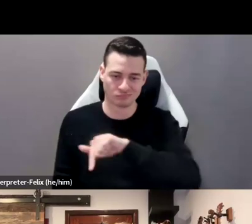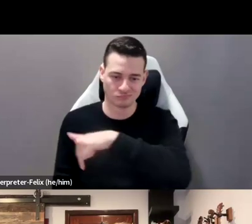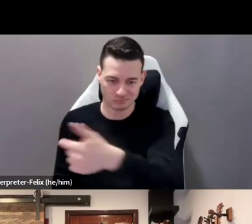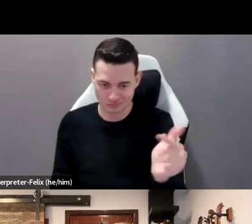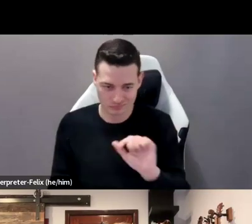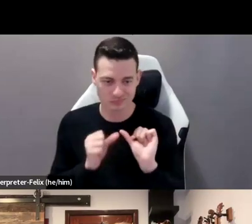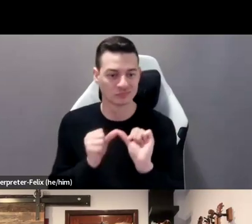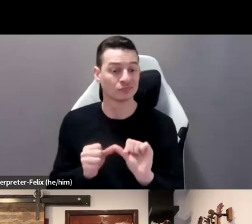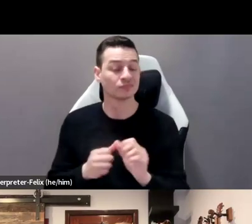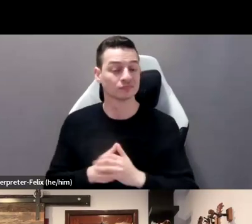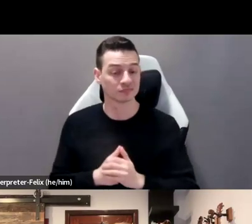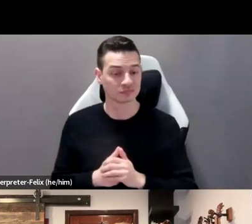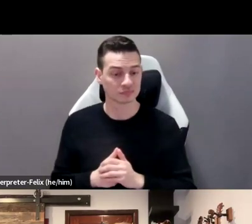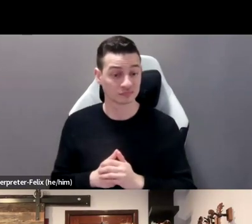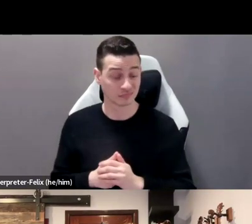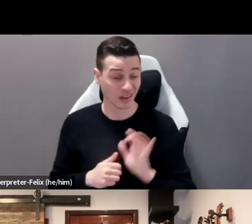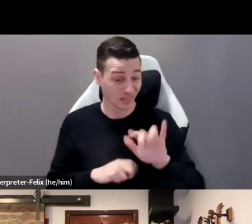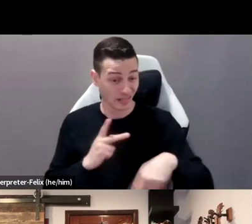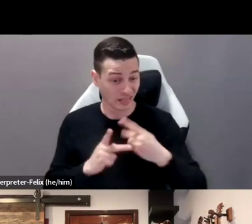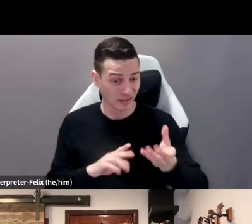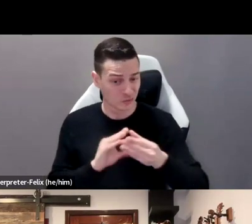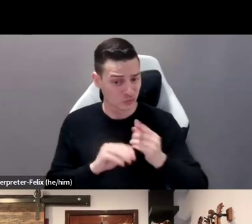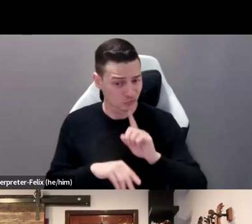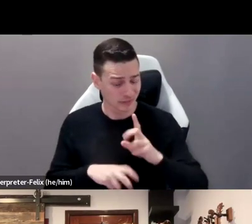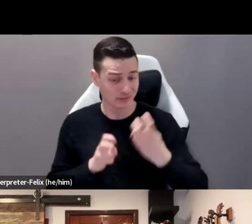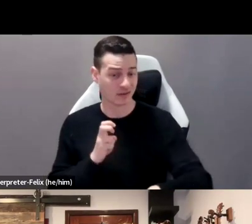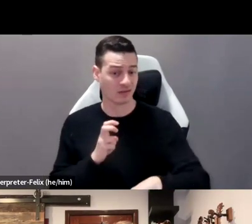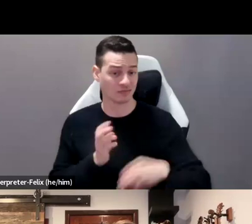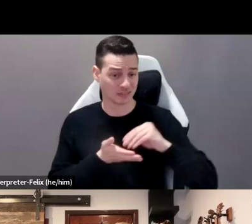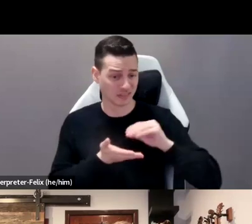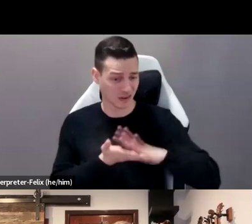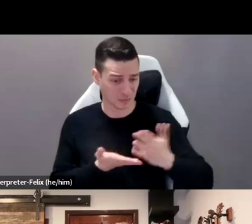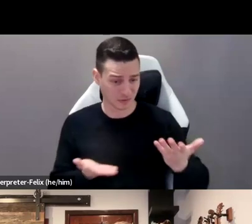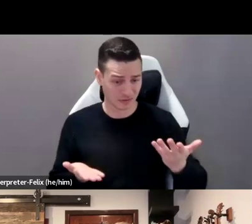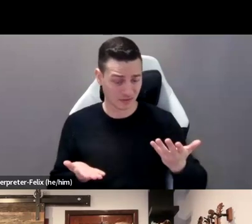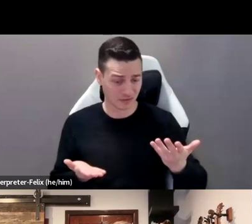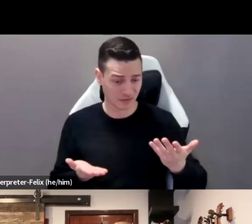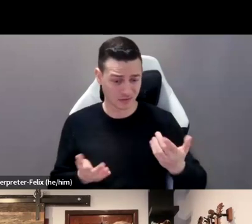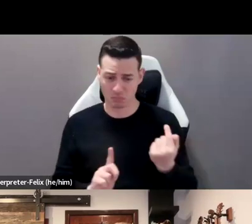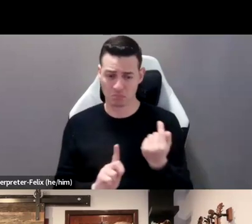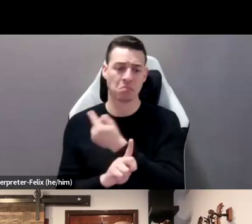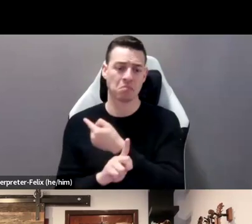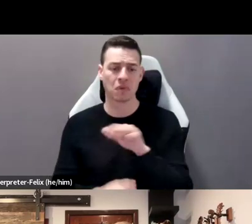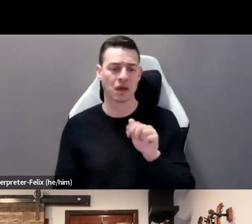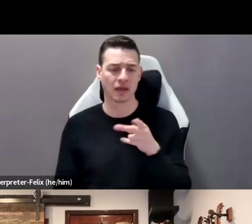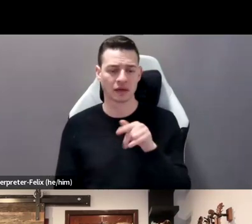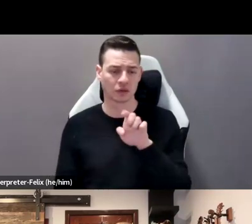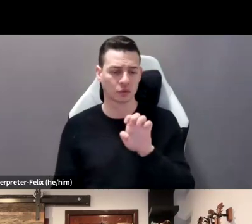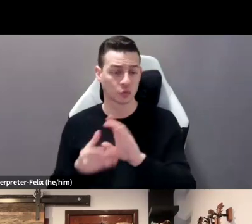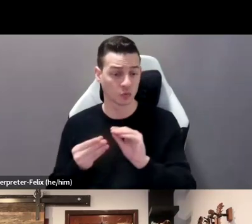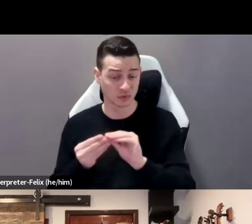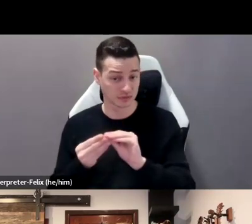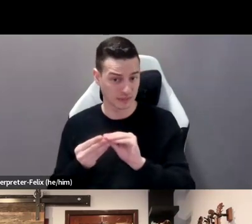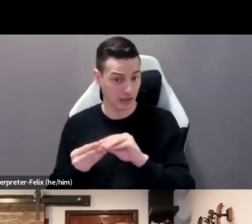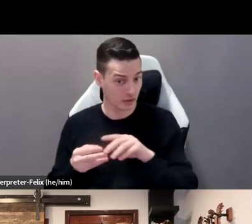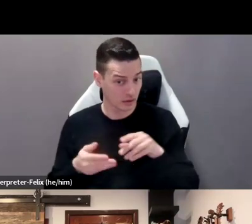I think those kinds of stories are also very hard to document, right? These anecdotal stories we don't see